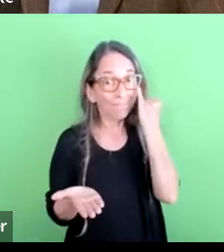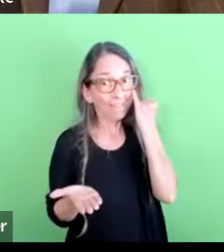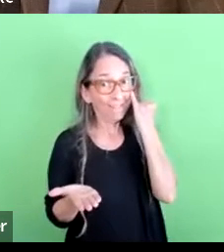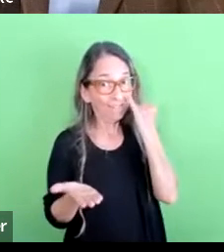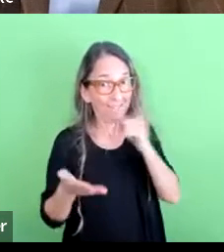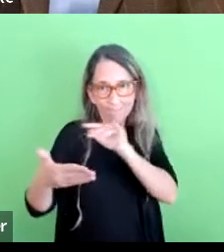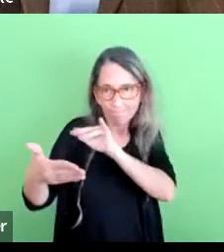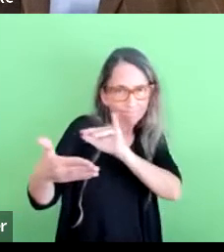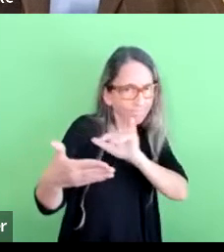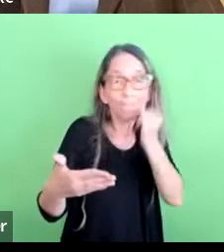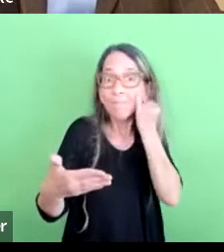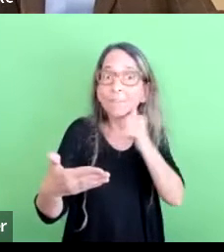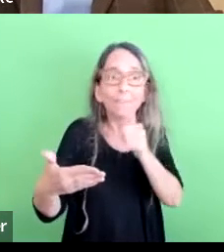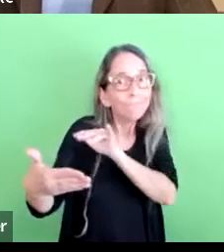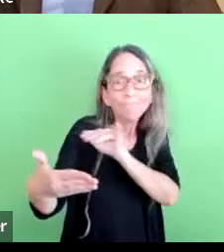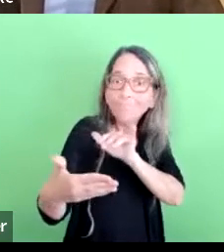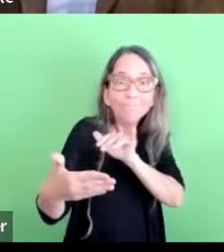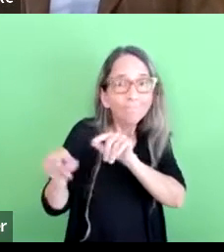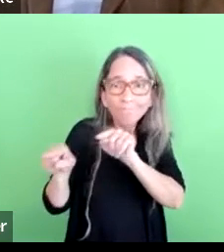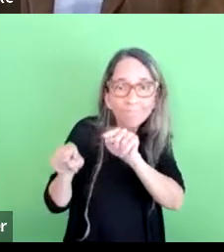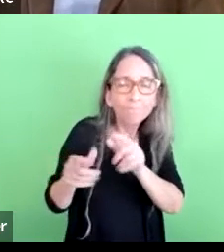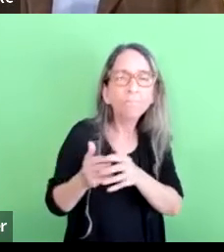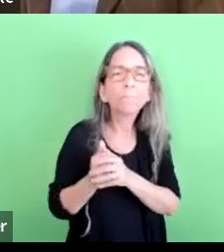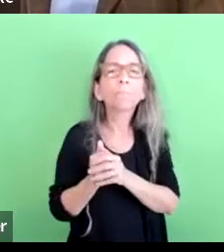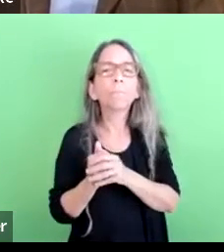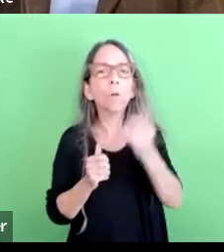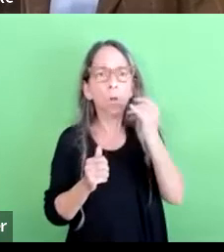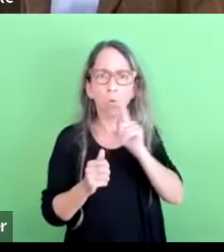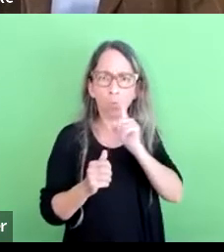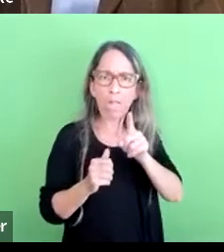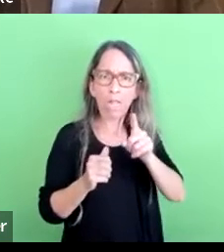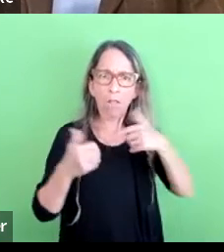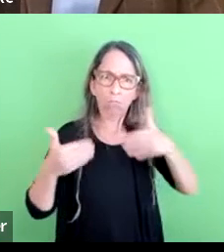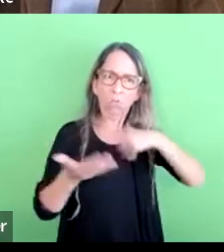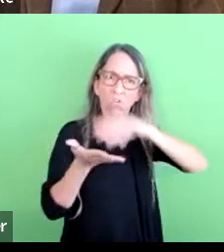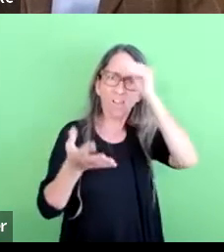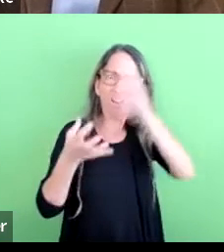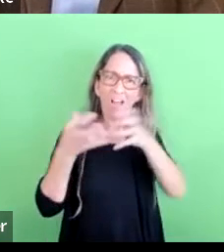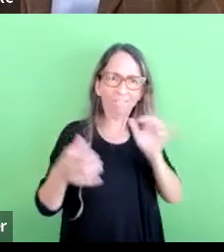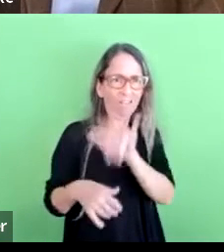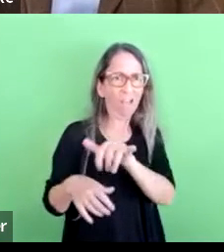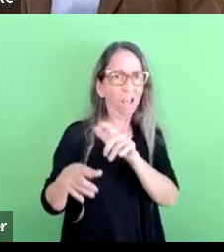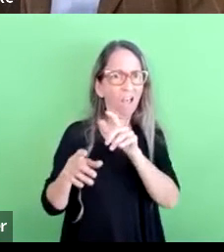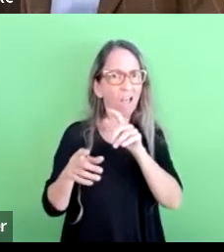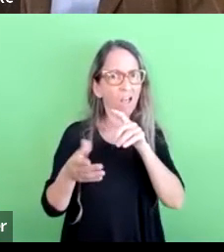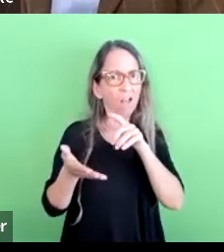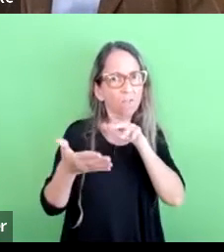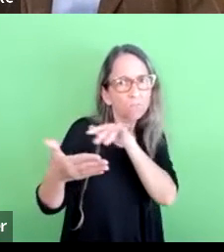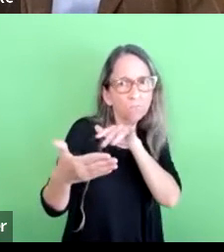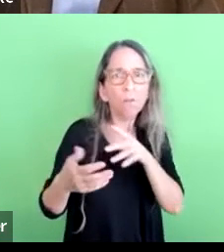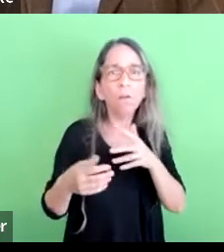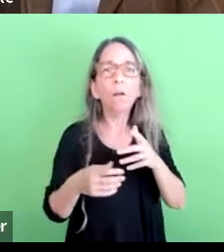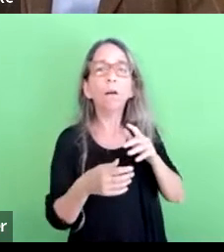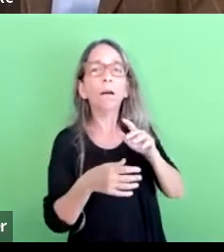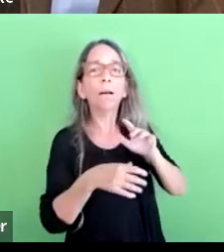So that was revealing for me. And I do think, you know, in terms of functional equivalence, that